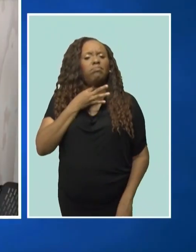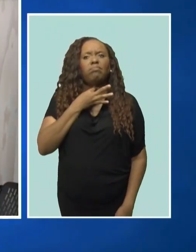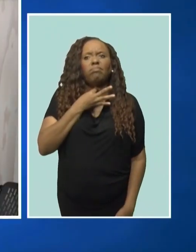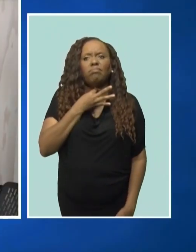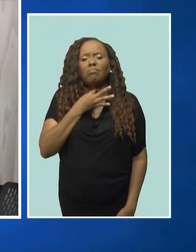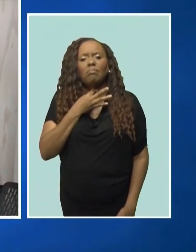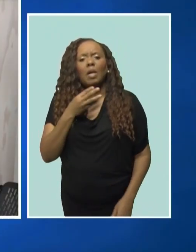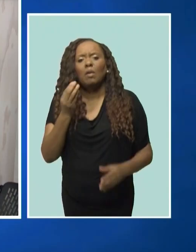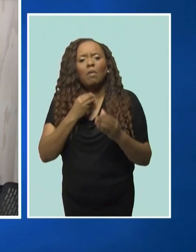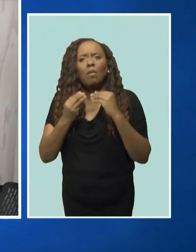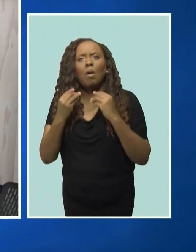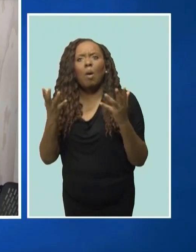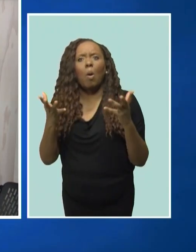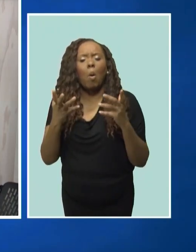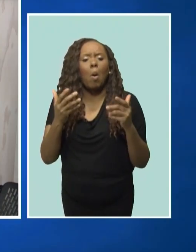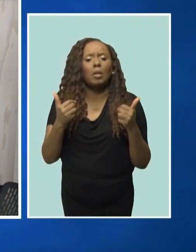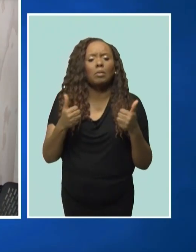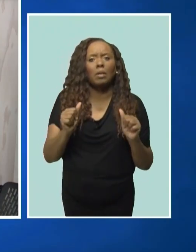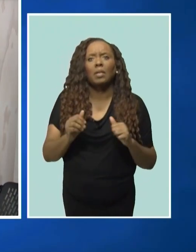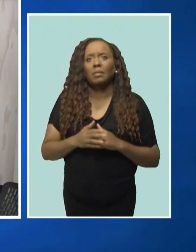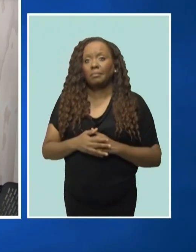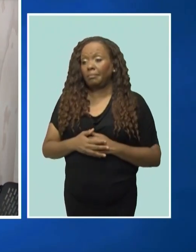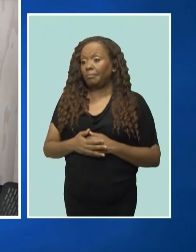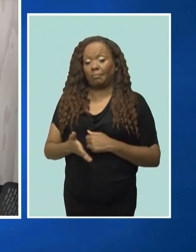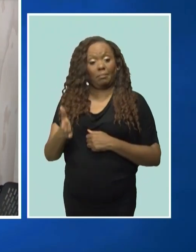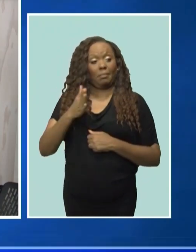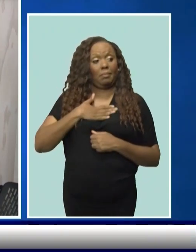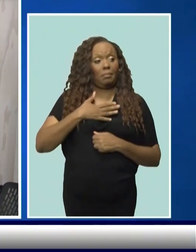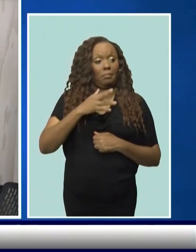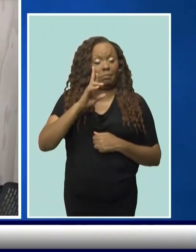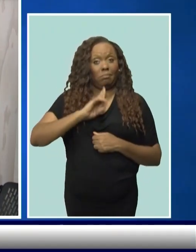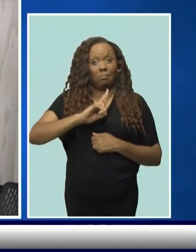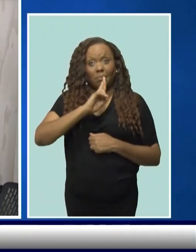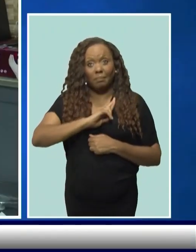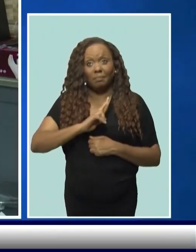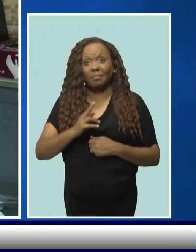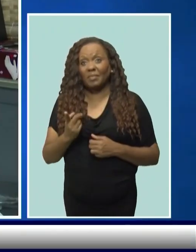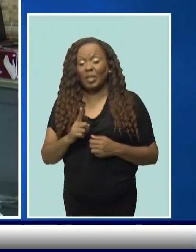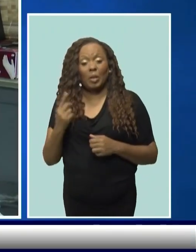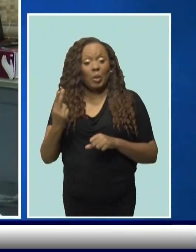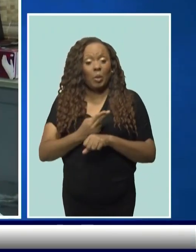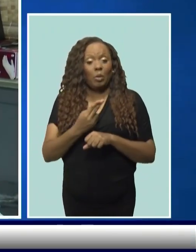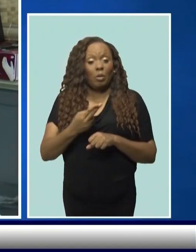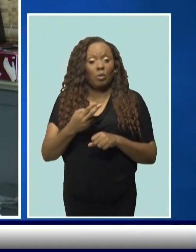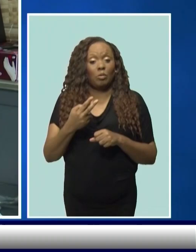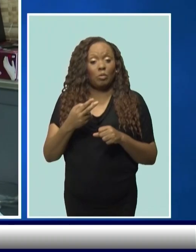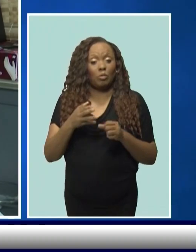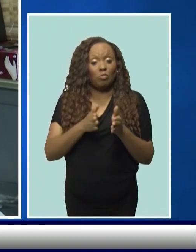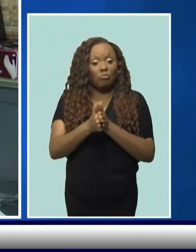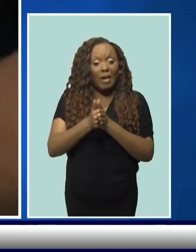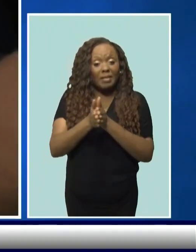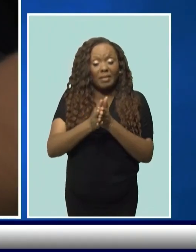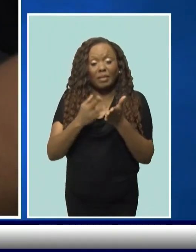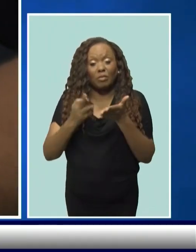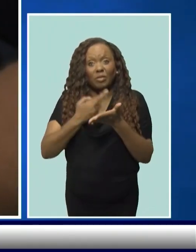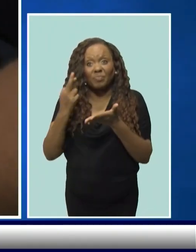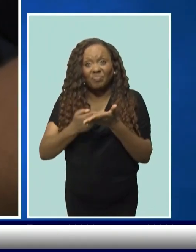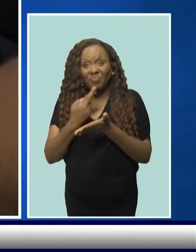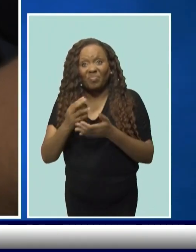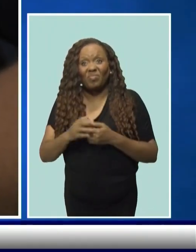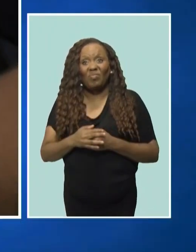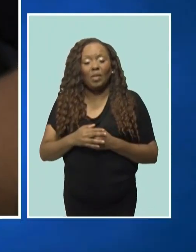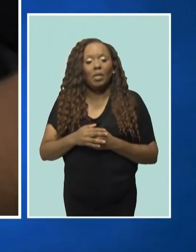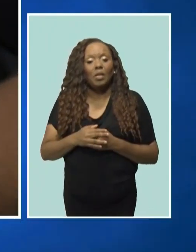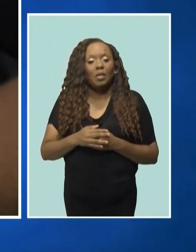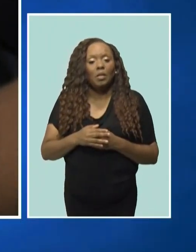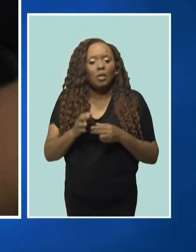try it. Basically, sushi is just rice. We use a specific kind of rice, short grain rice. So